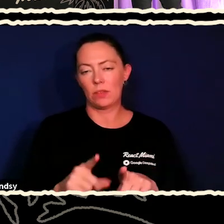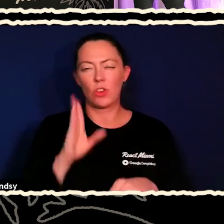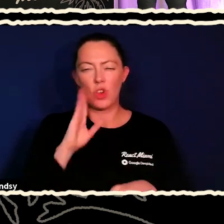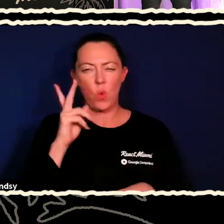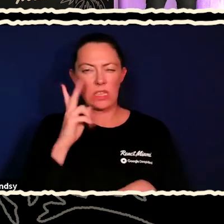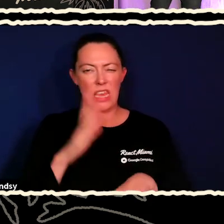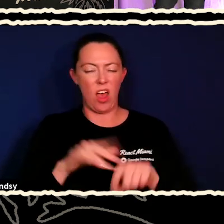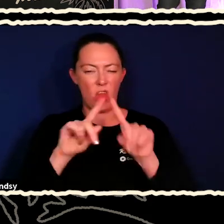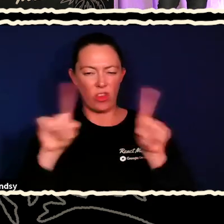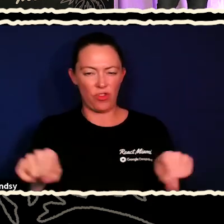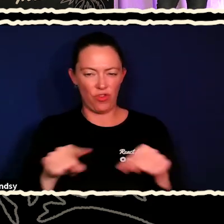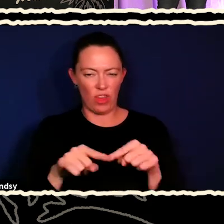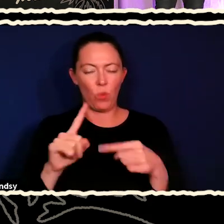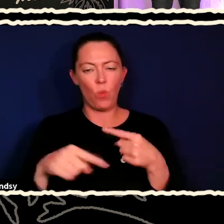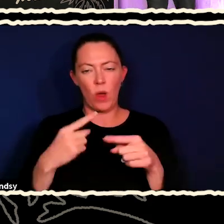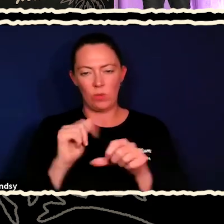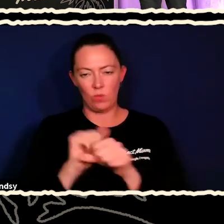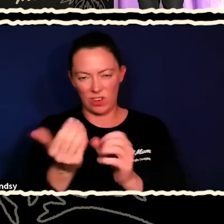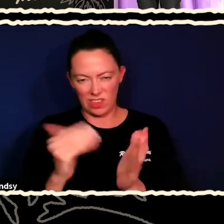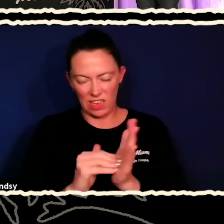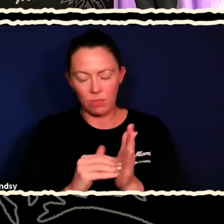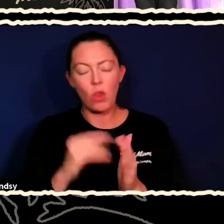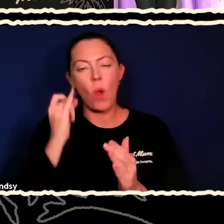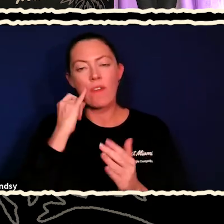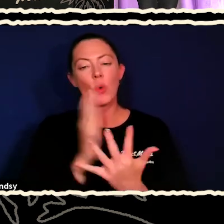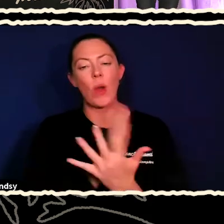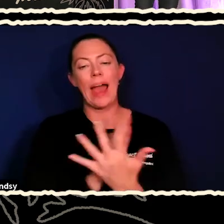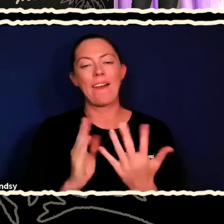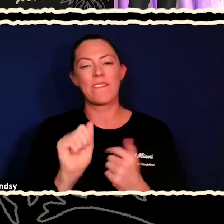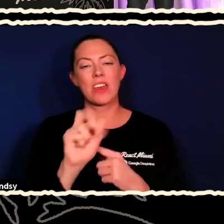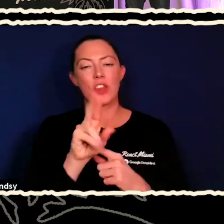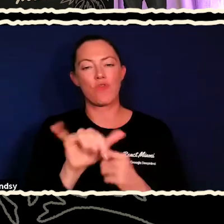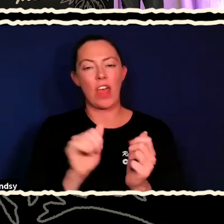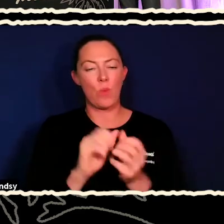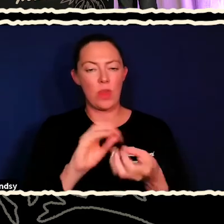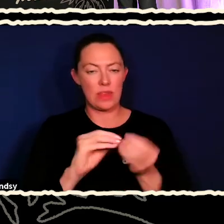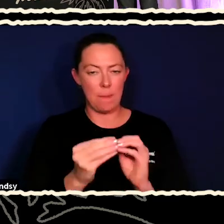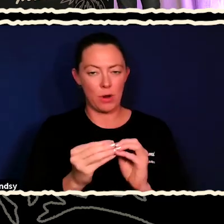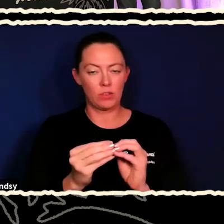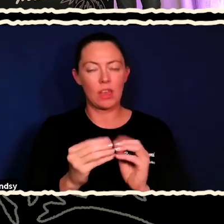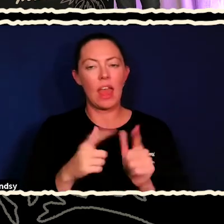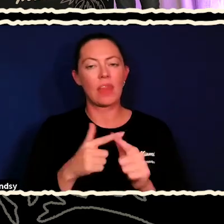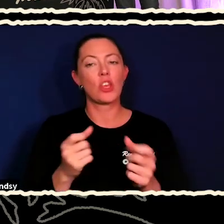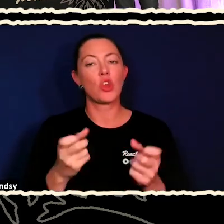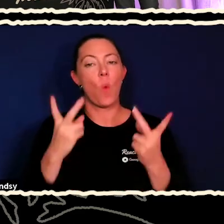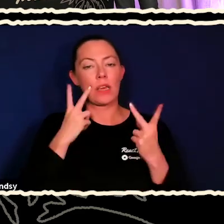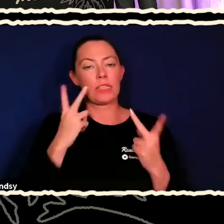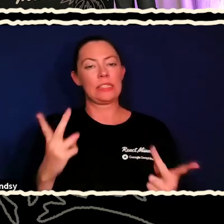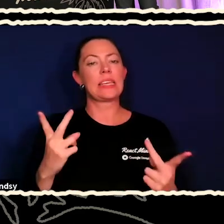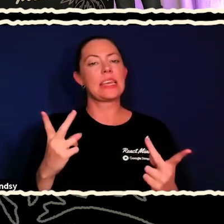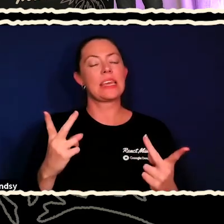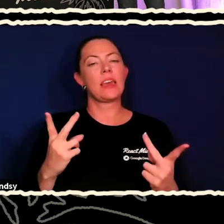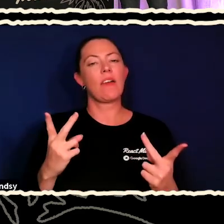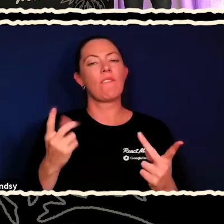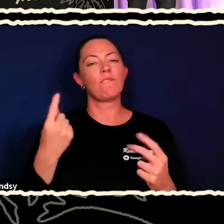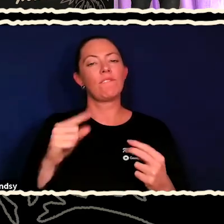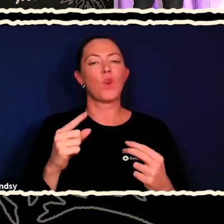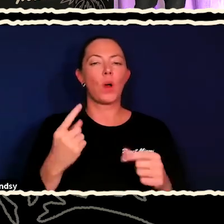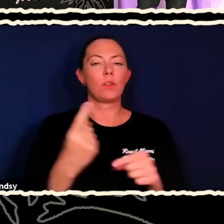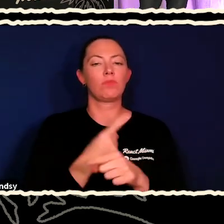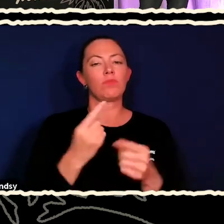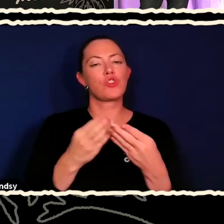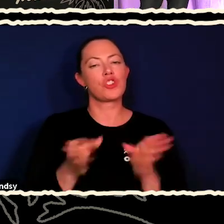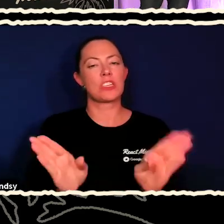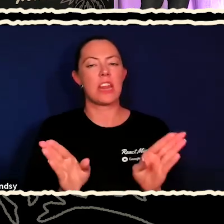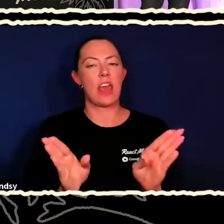screen when the screen comes back. If you have an array of numbers and you want to see them in the context of a generic type that's